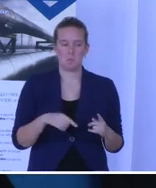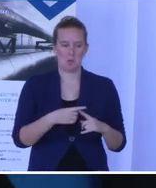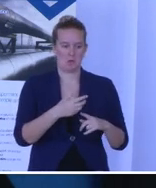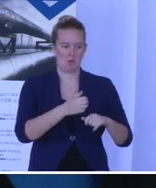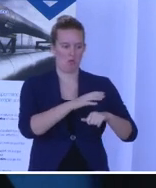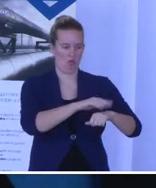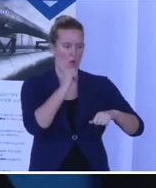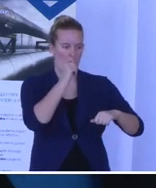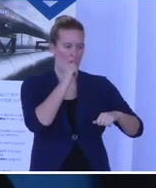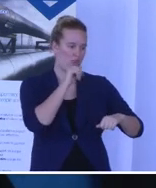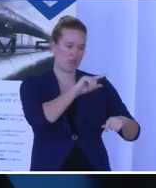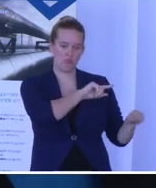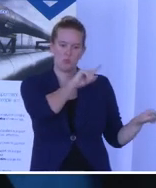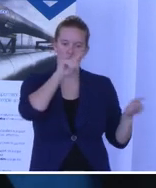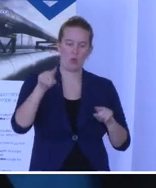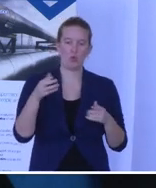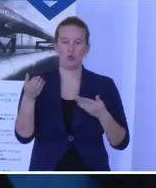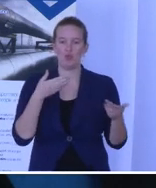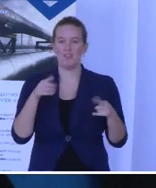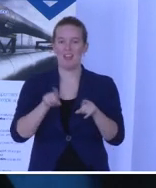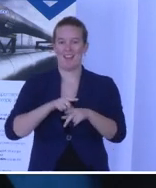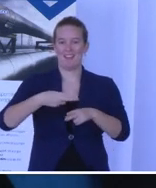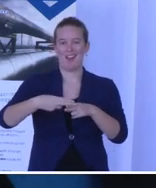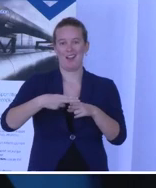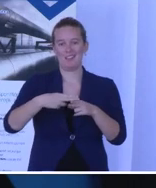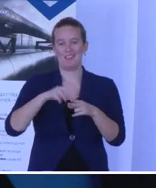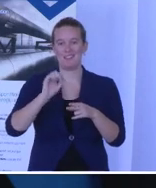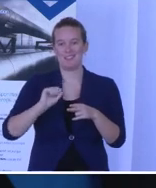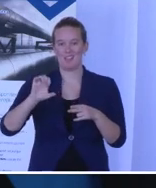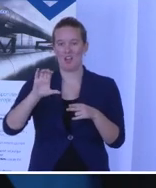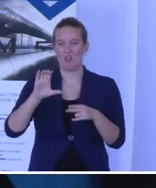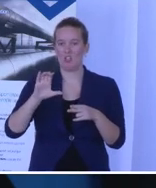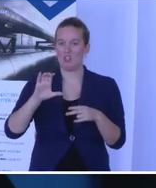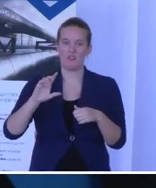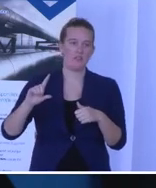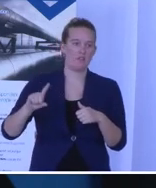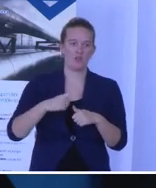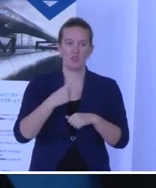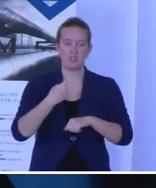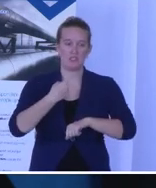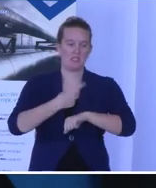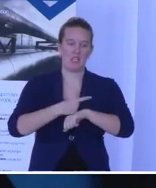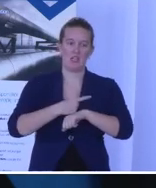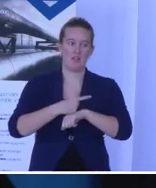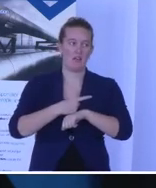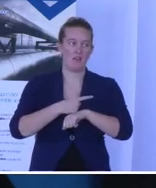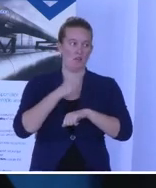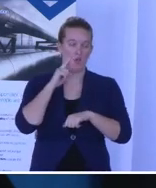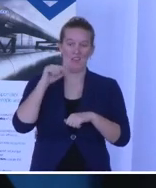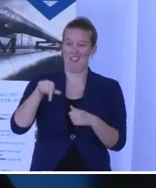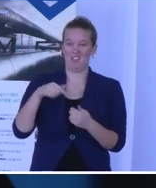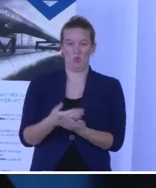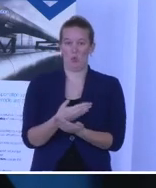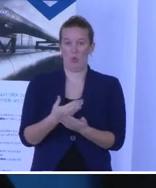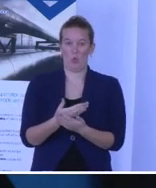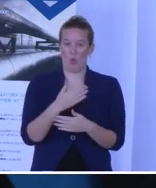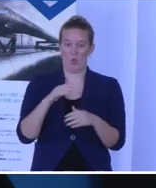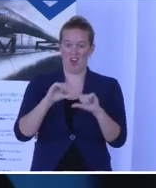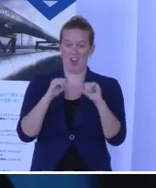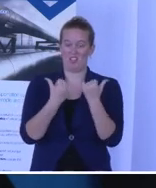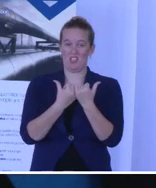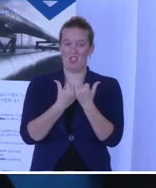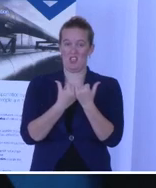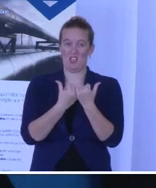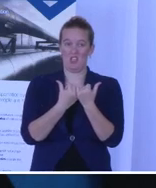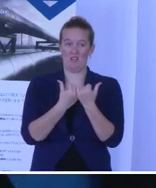to serve as the acting secretary on the first day of this new administration, he did not hesitate to leave